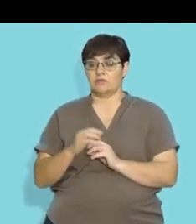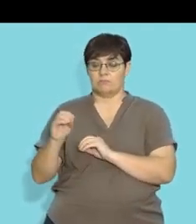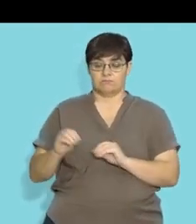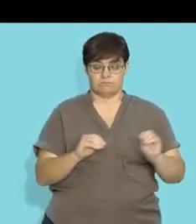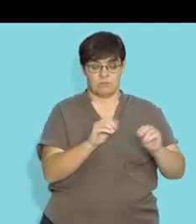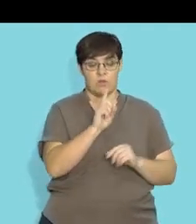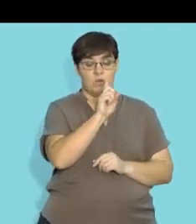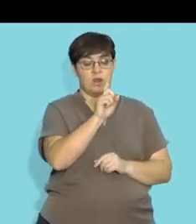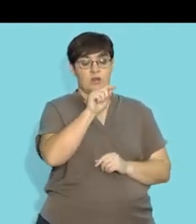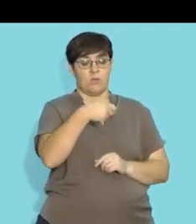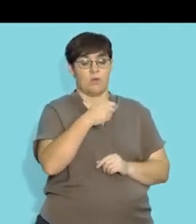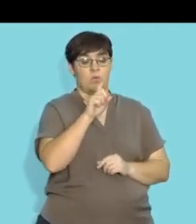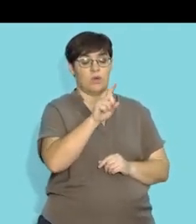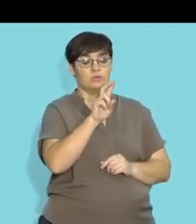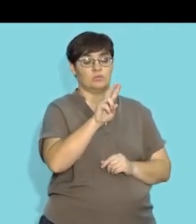get